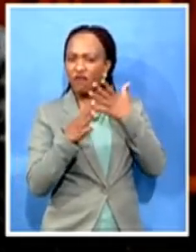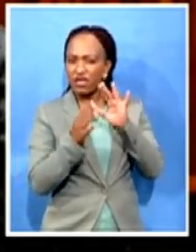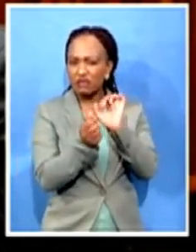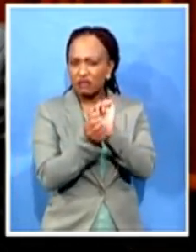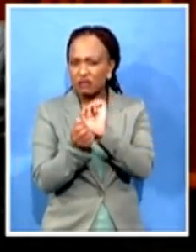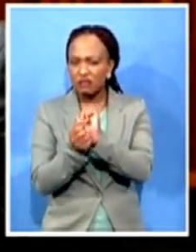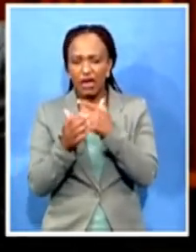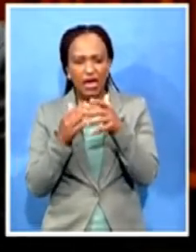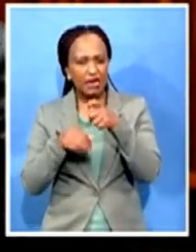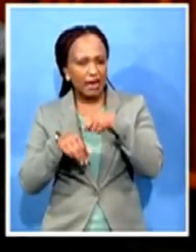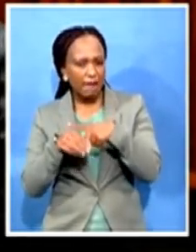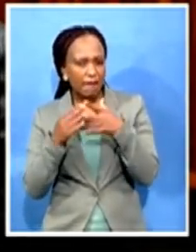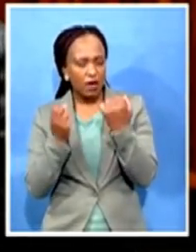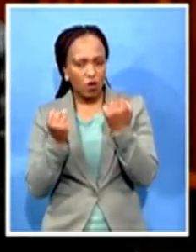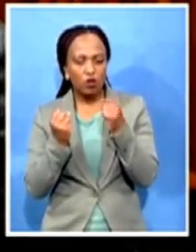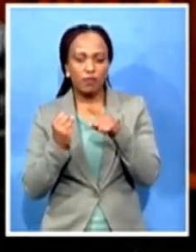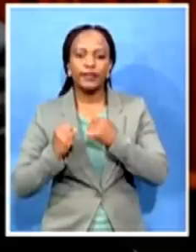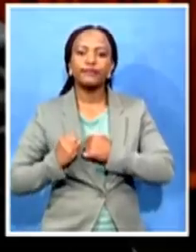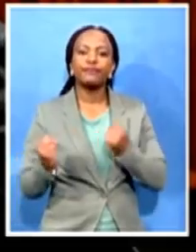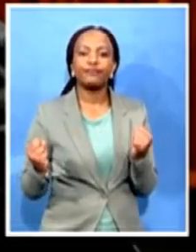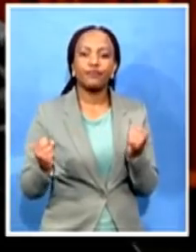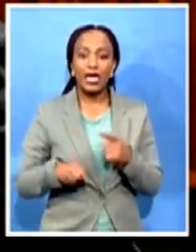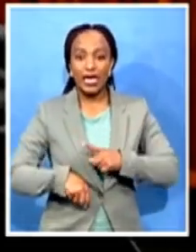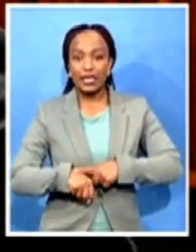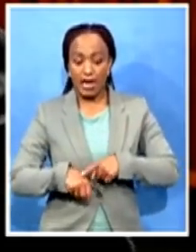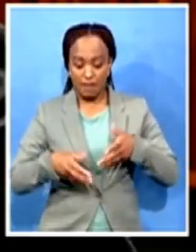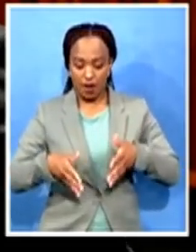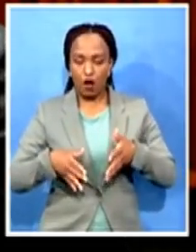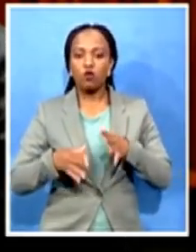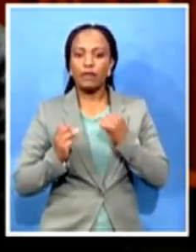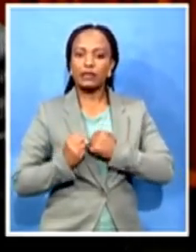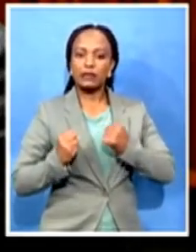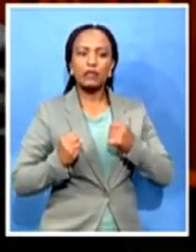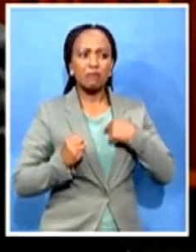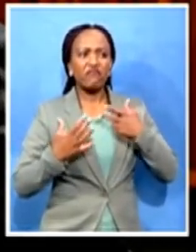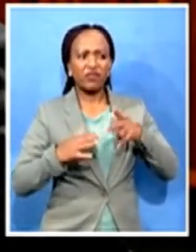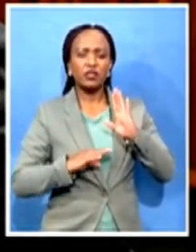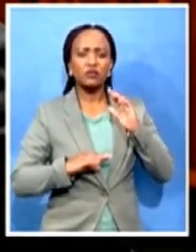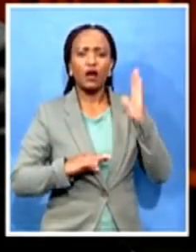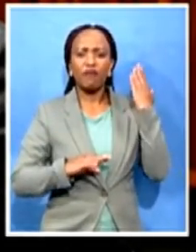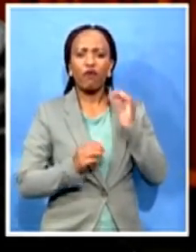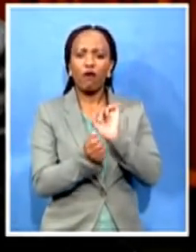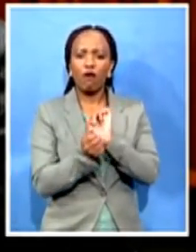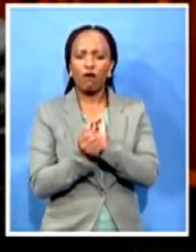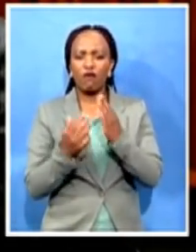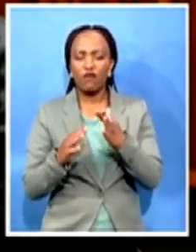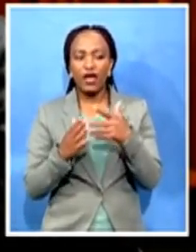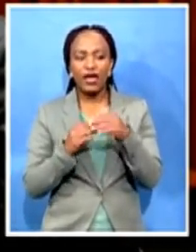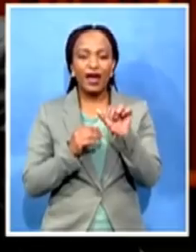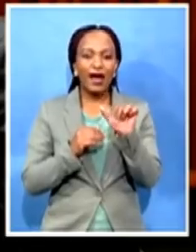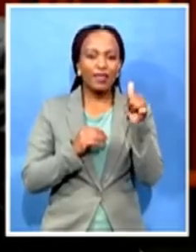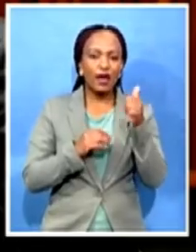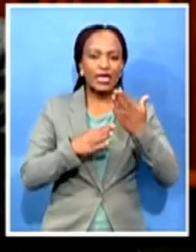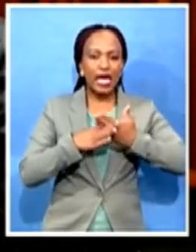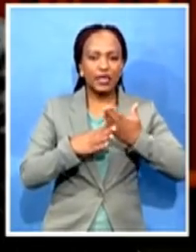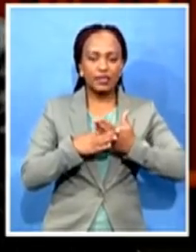The time is now to disclose those facts to this court. If you have other pending cases apart from the current one, not